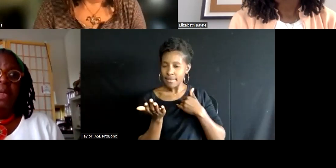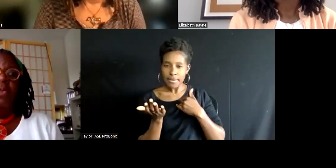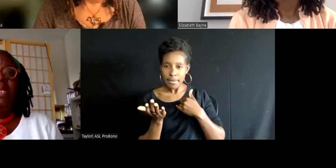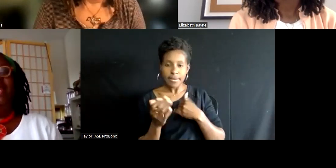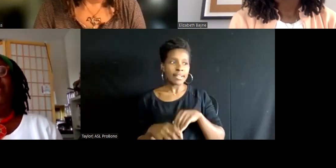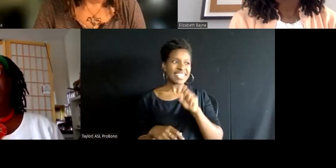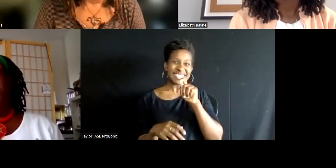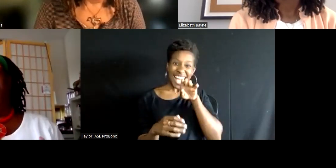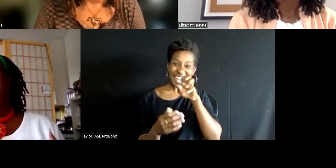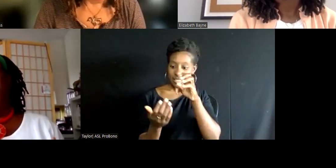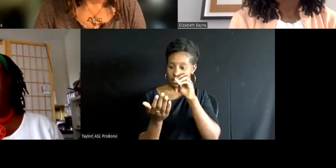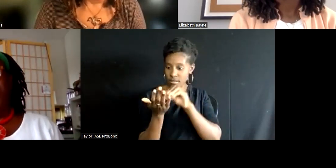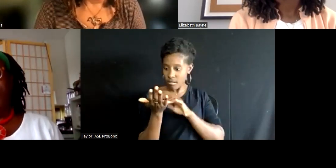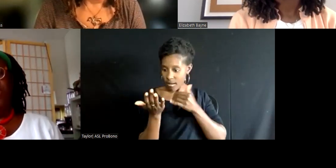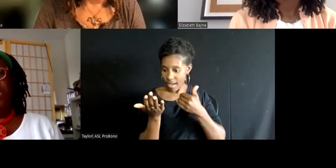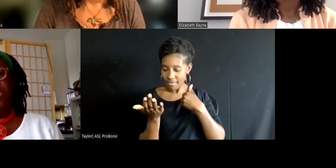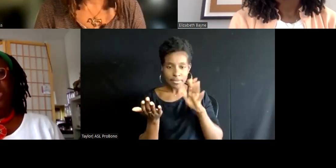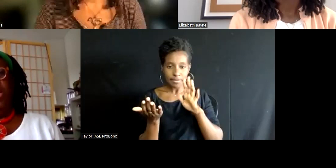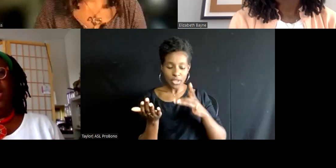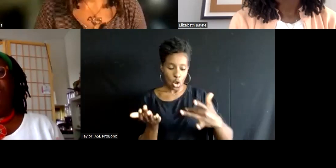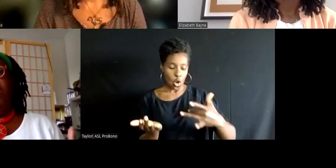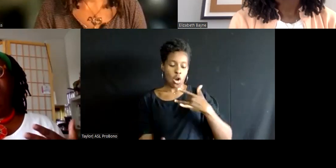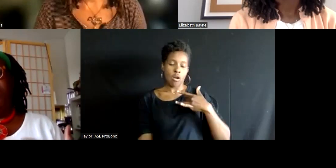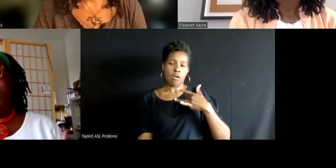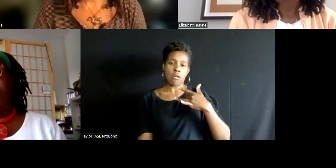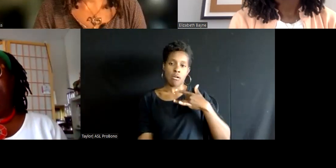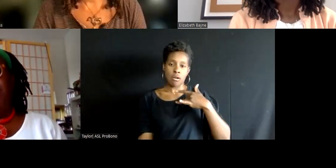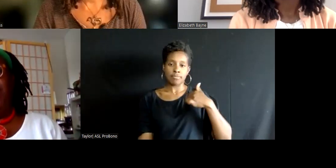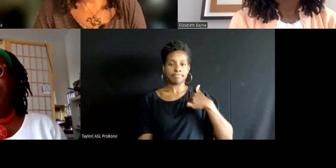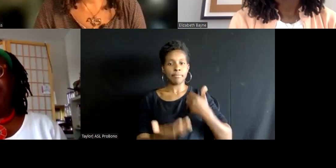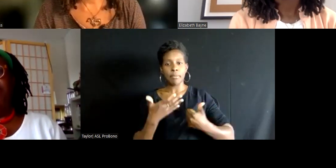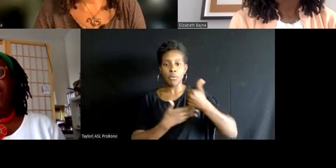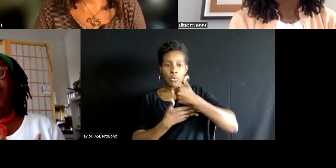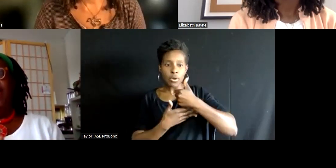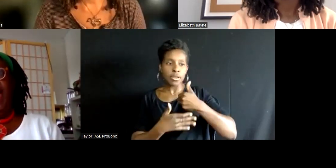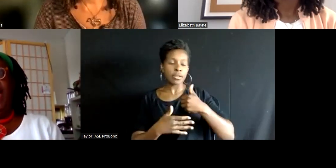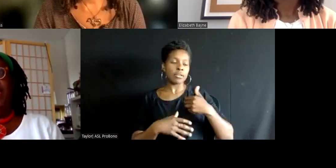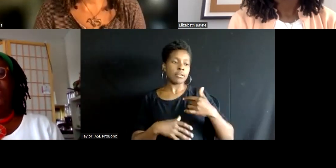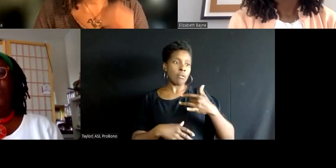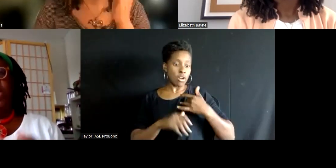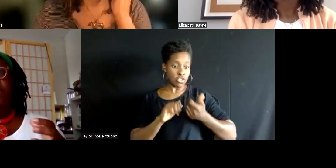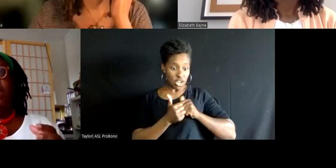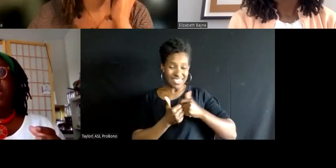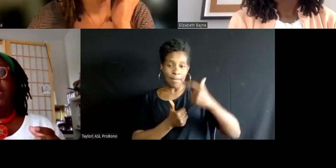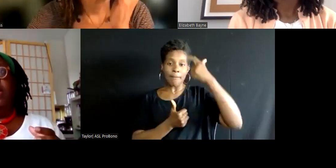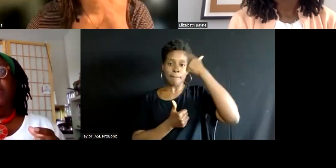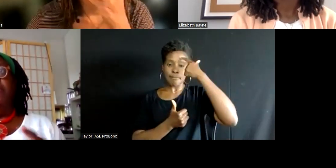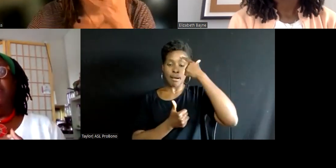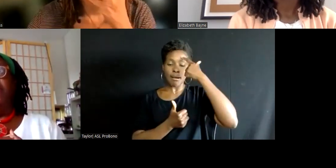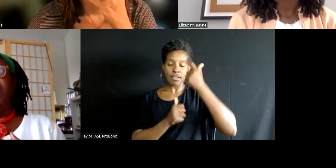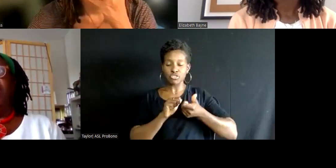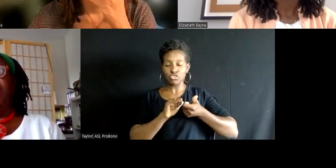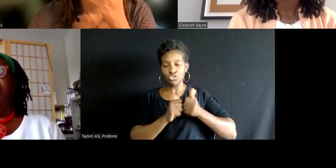stats. We need to change their heart and we need to change their minds. And that is one of